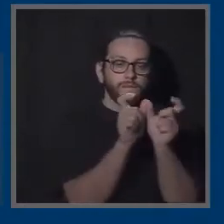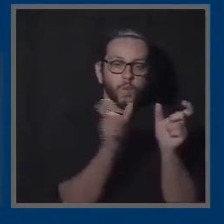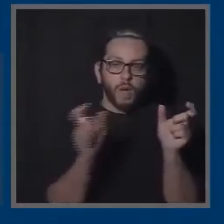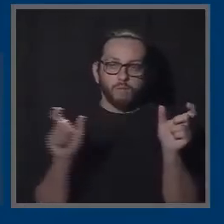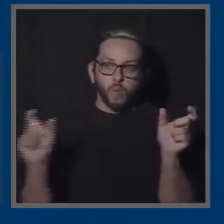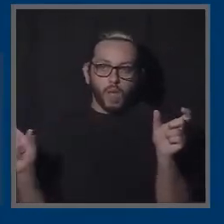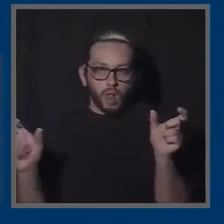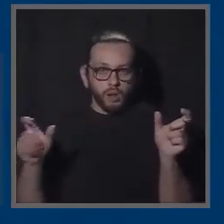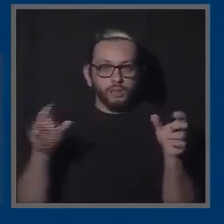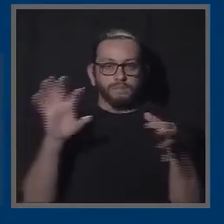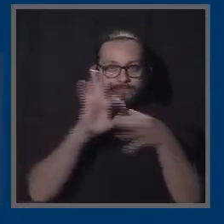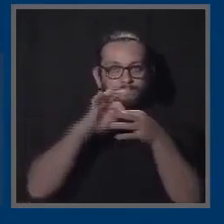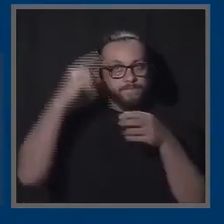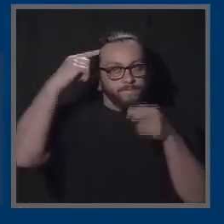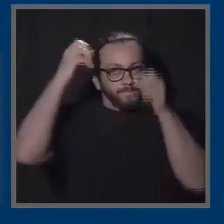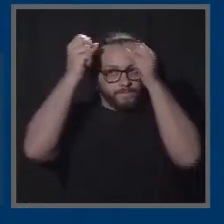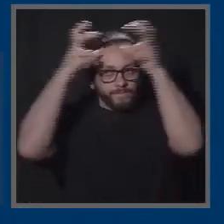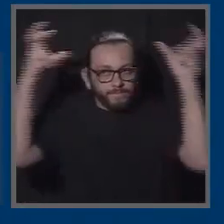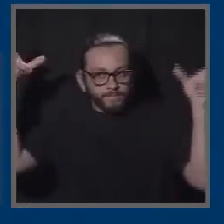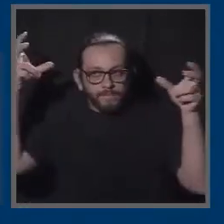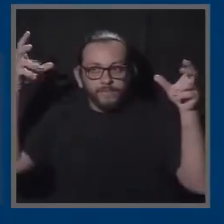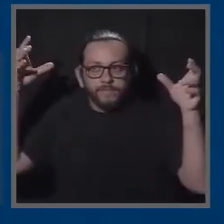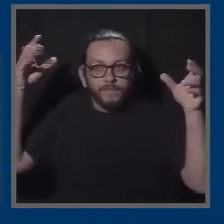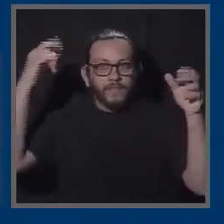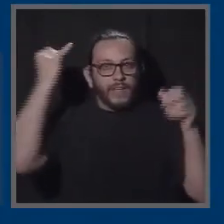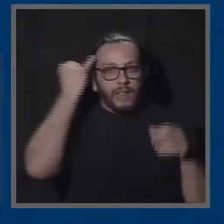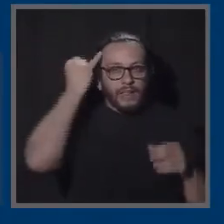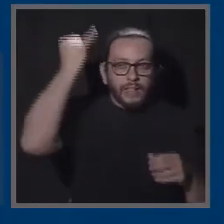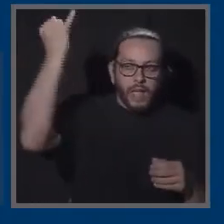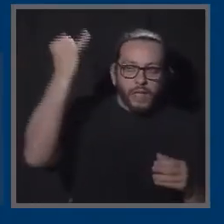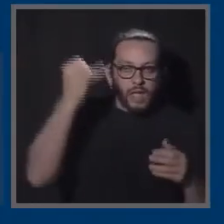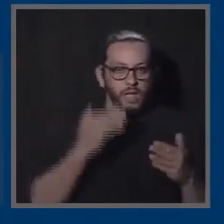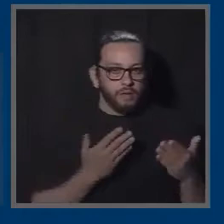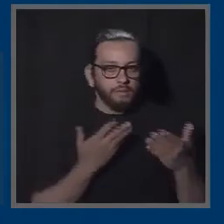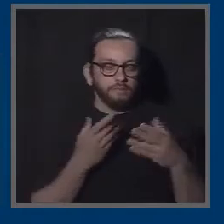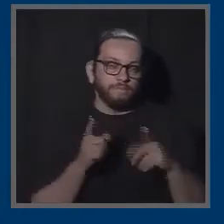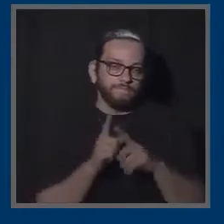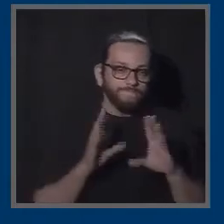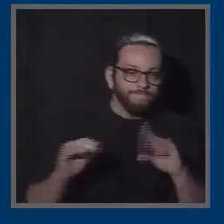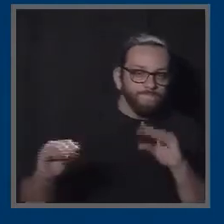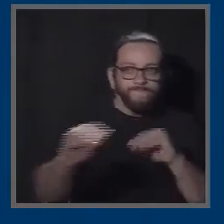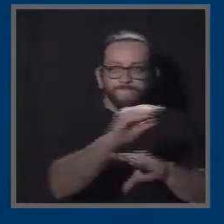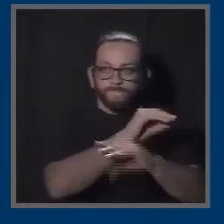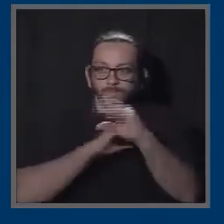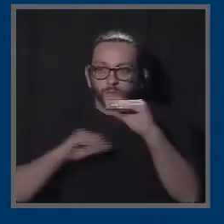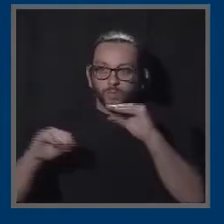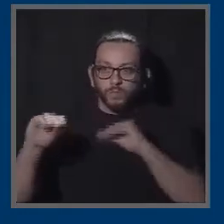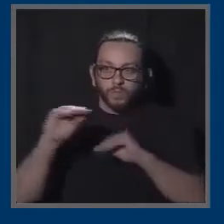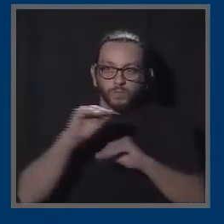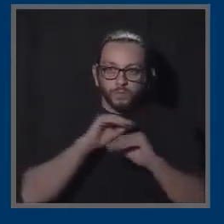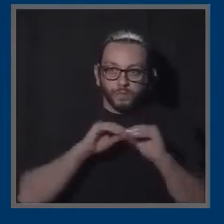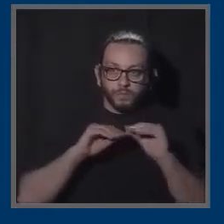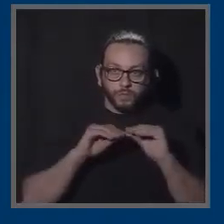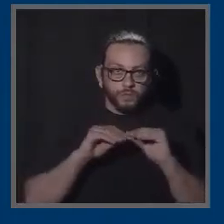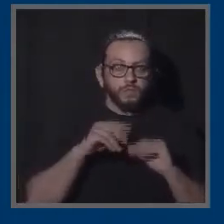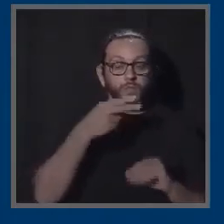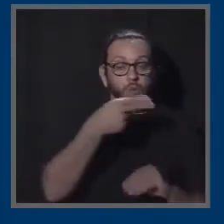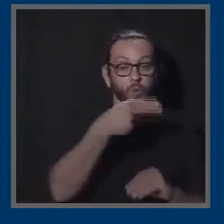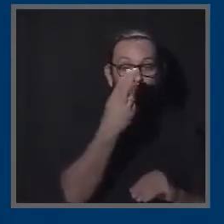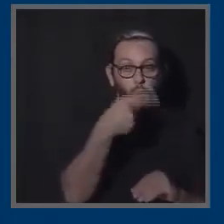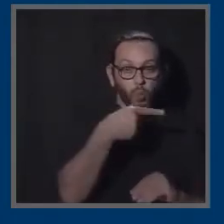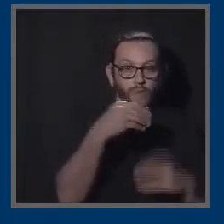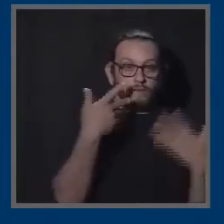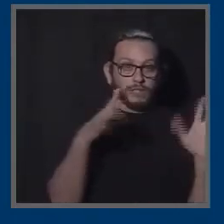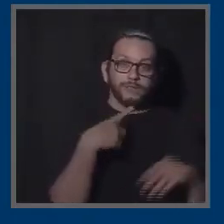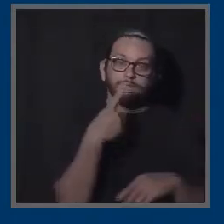to frame these conversations. And Hugo has already spoken about the ways in which sometimes we use different terms,